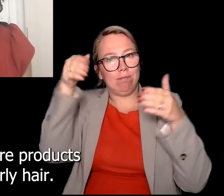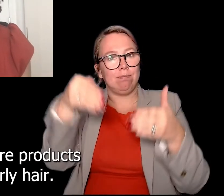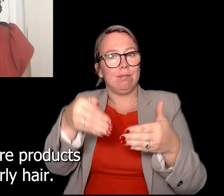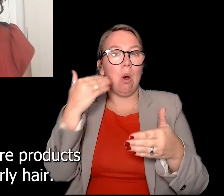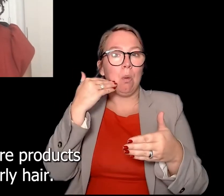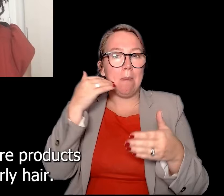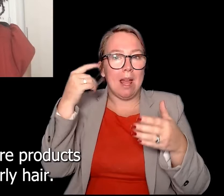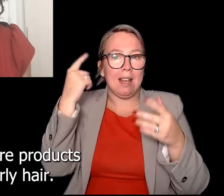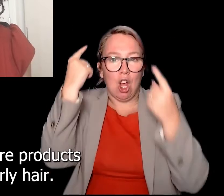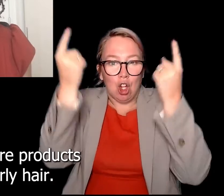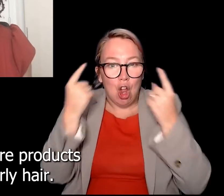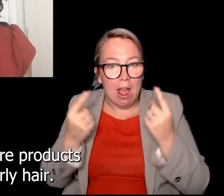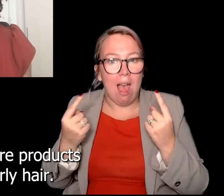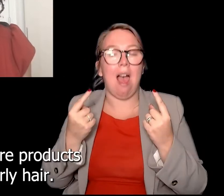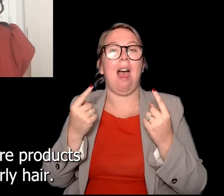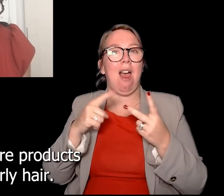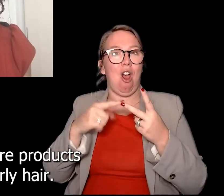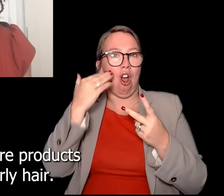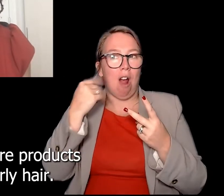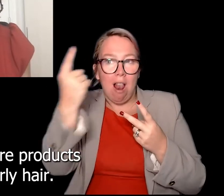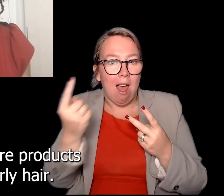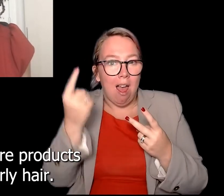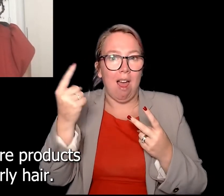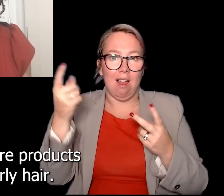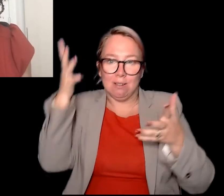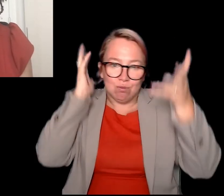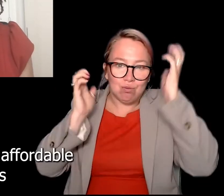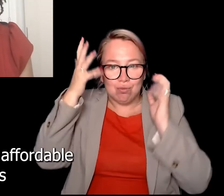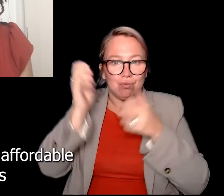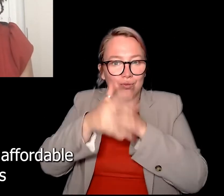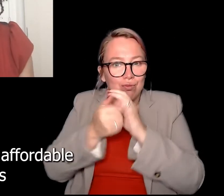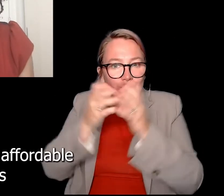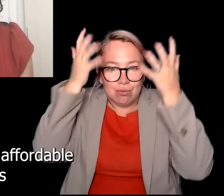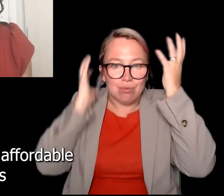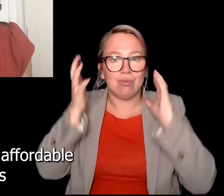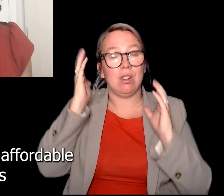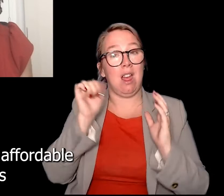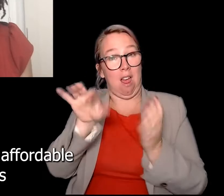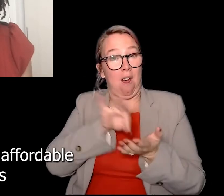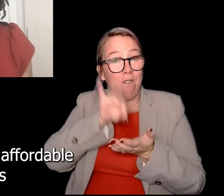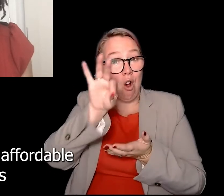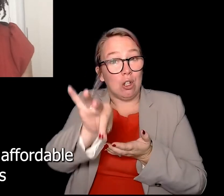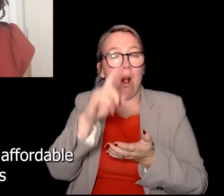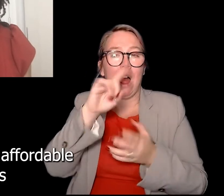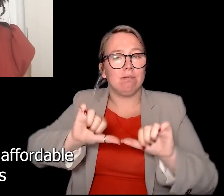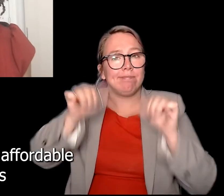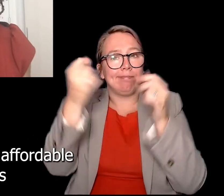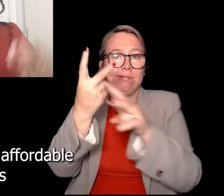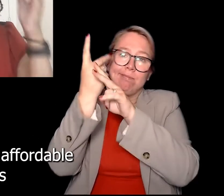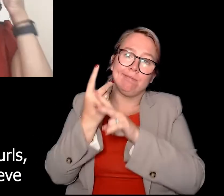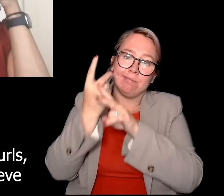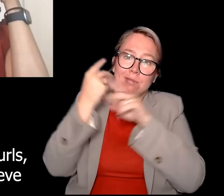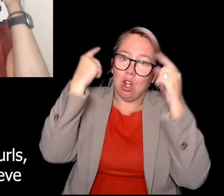that makes natural hair and body care products for women of color with curly hair. My goal was to create natural, affordable, and